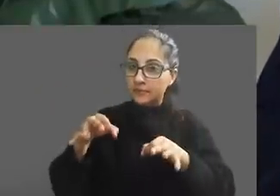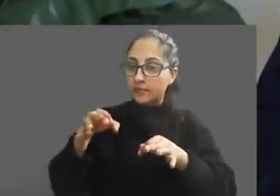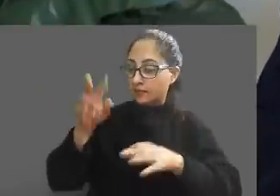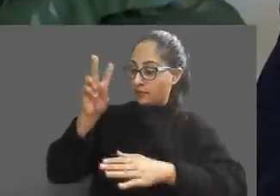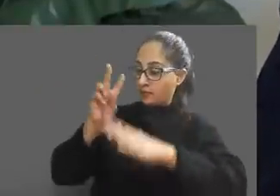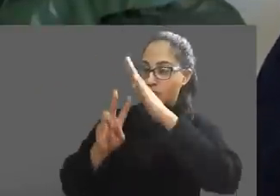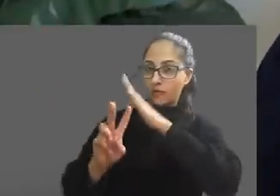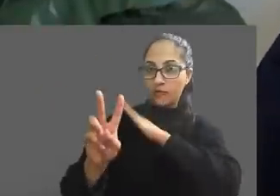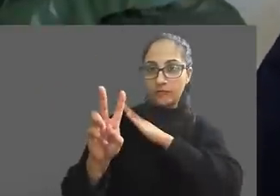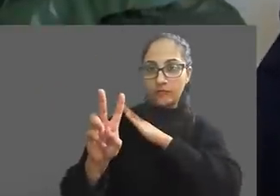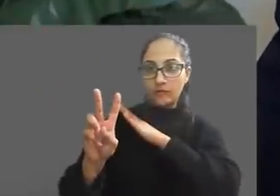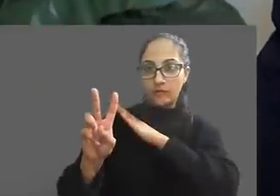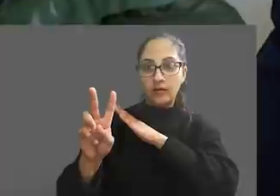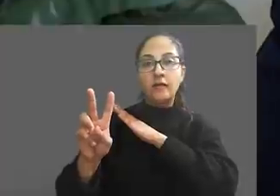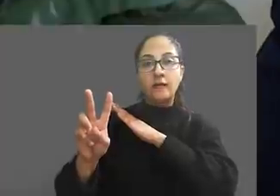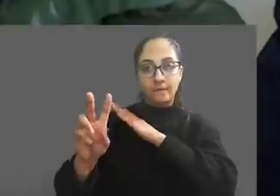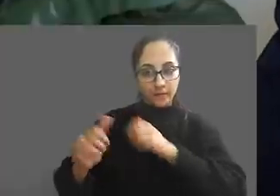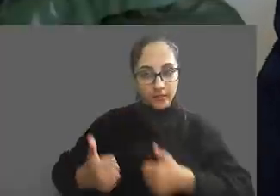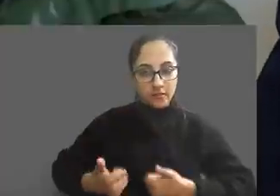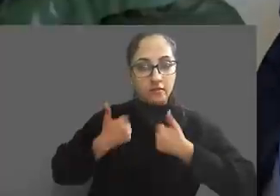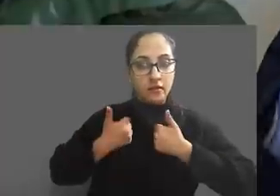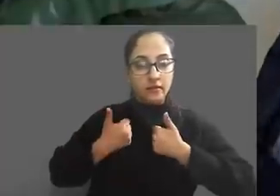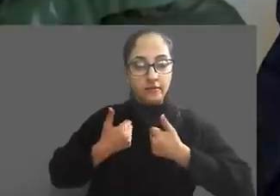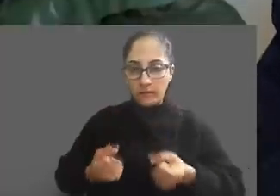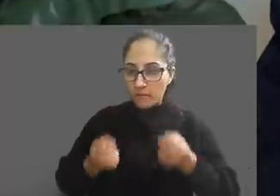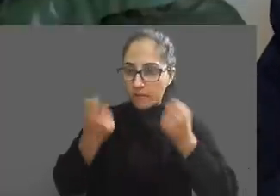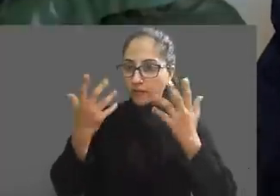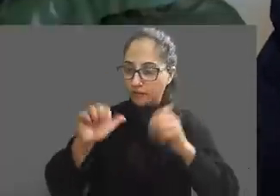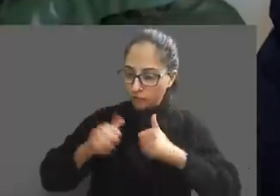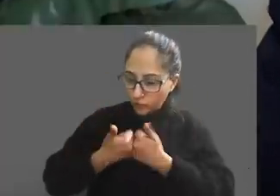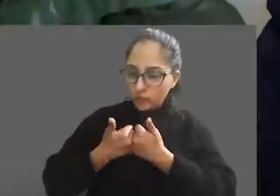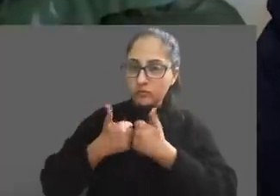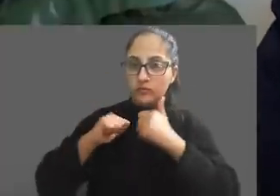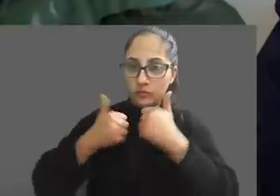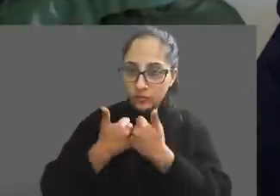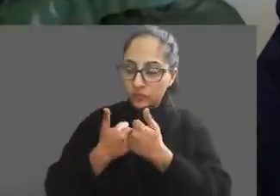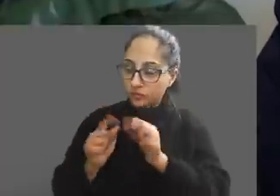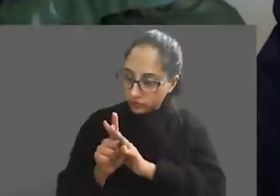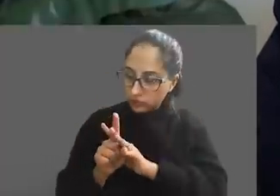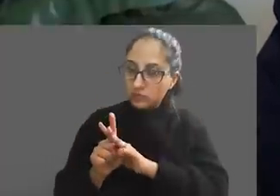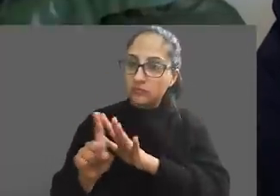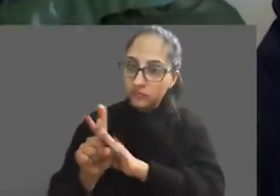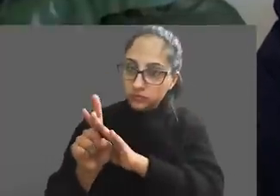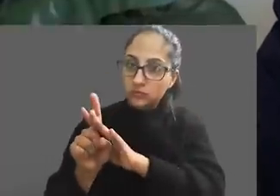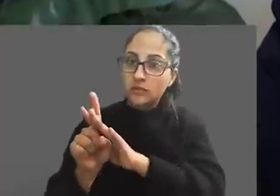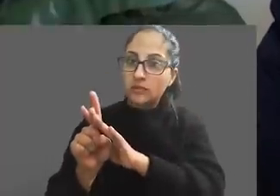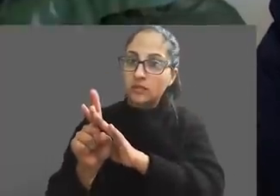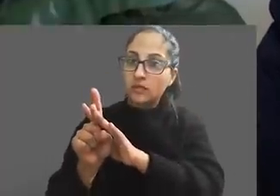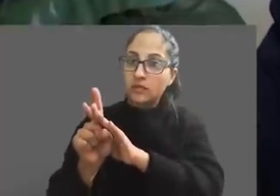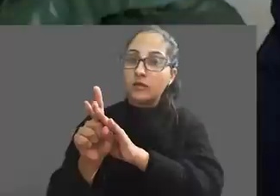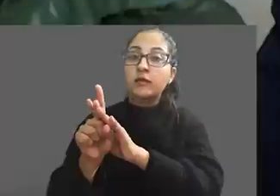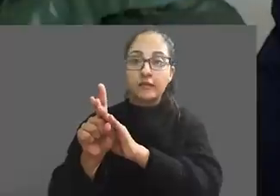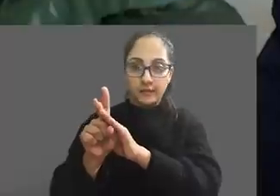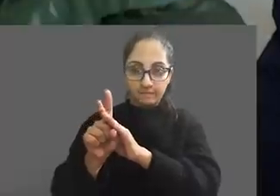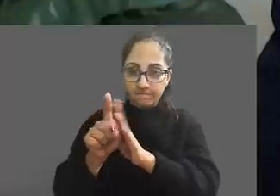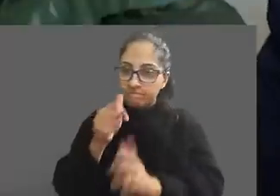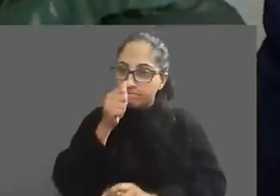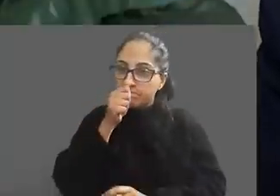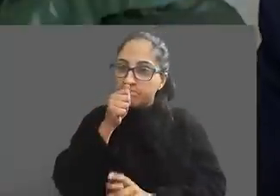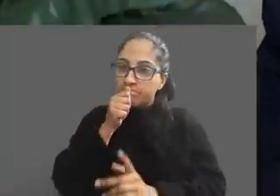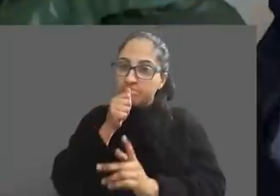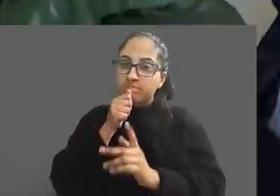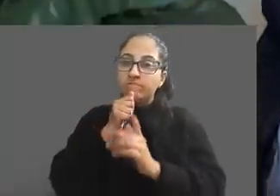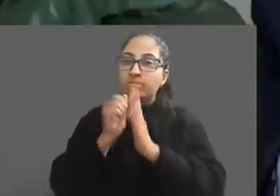In the Ginan Satrani Moti, Sayyid Nur Muhammad Shah speaks of the trials and tribulations of our holy prophets, from